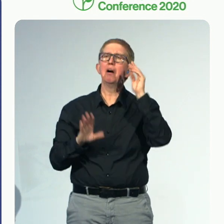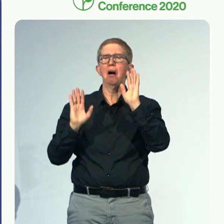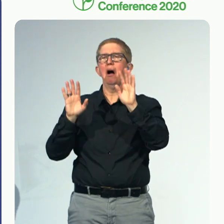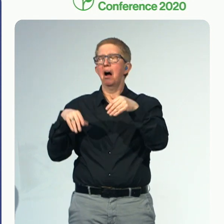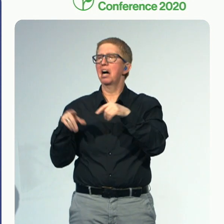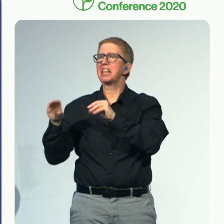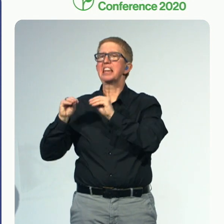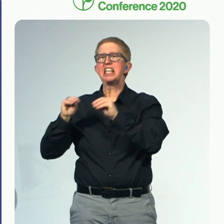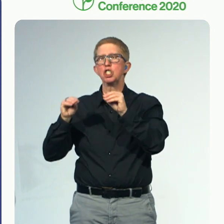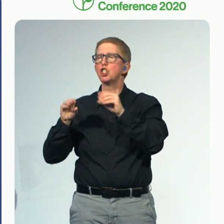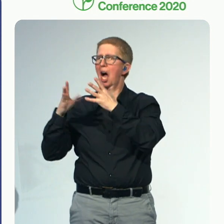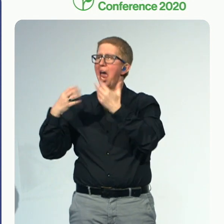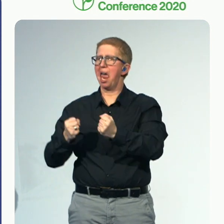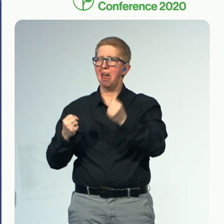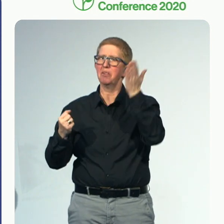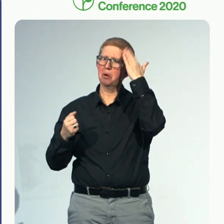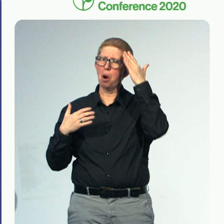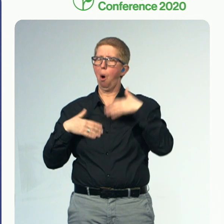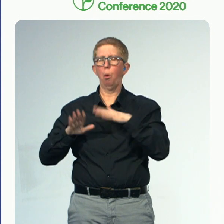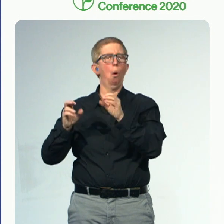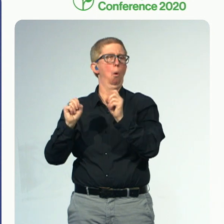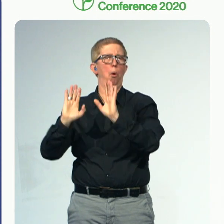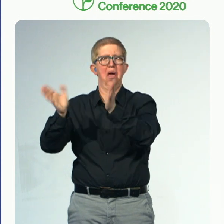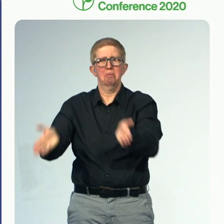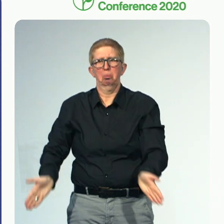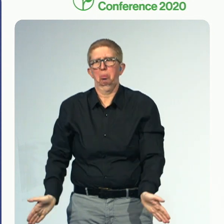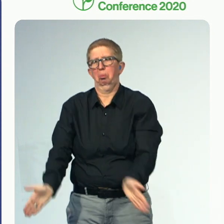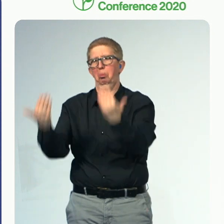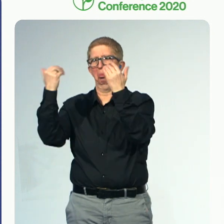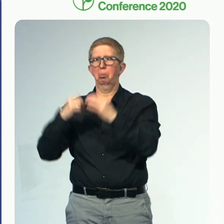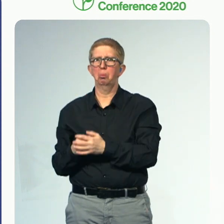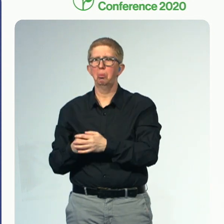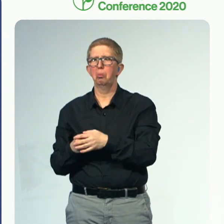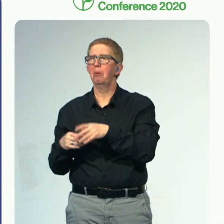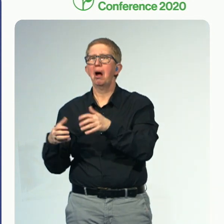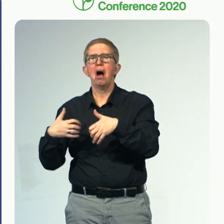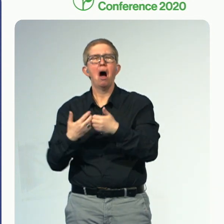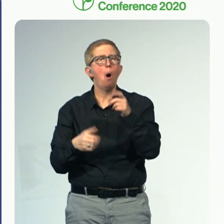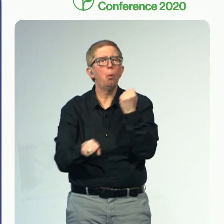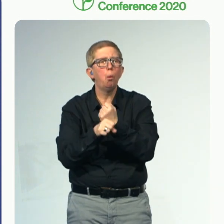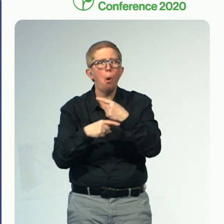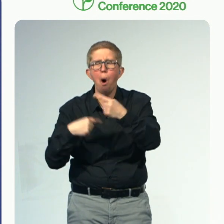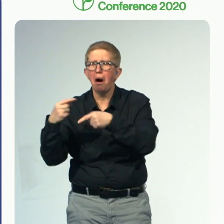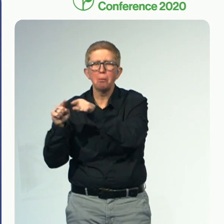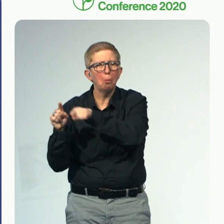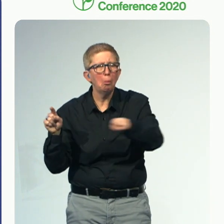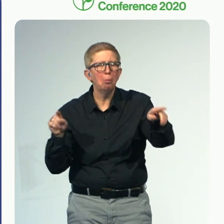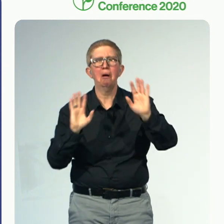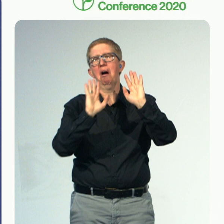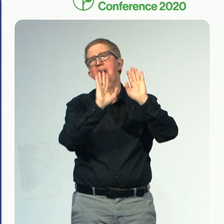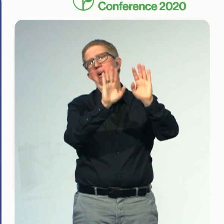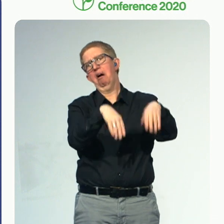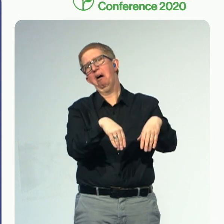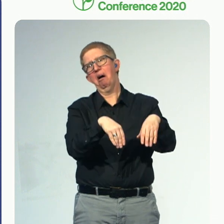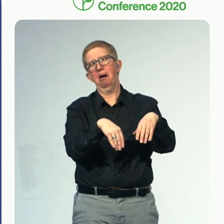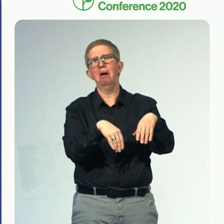when they look at how they are developing their workforce and building it up. And I think those are all very important.